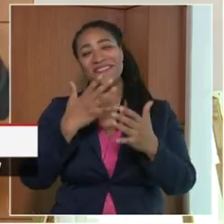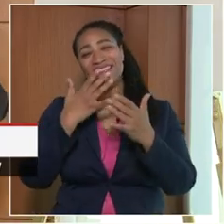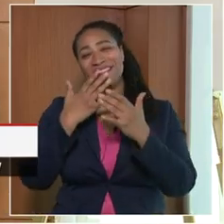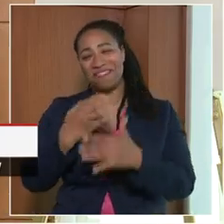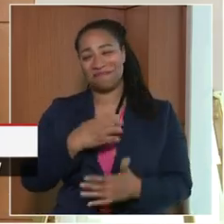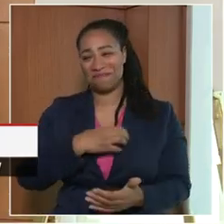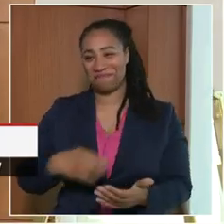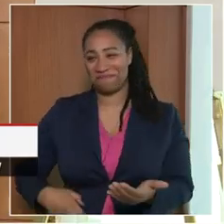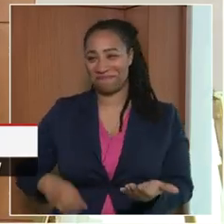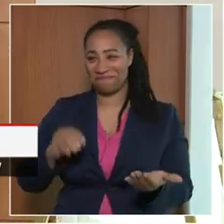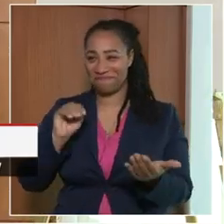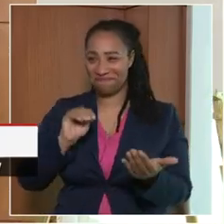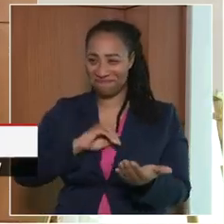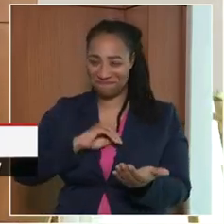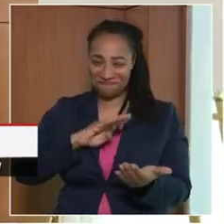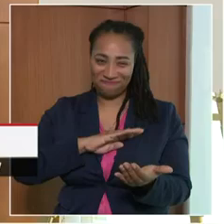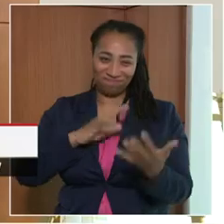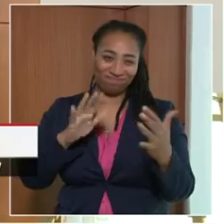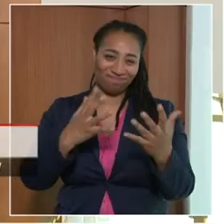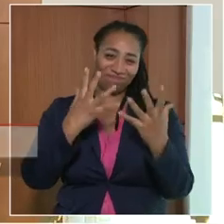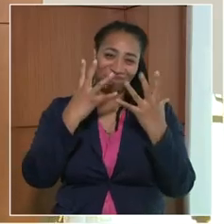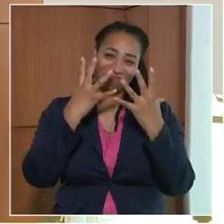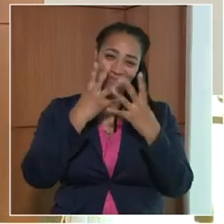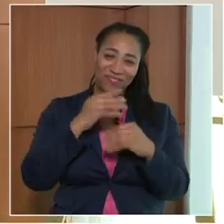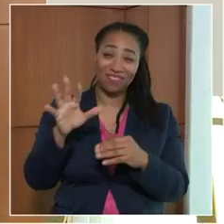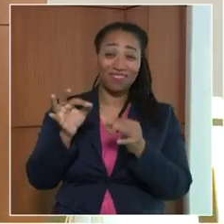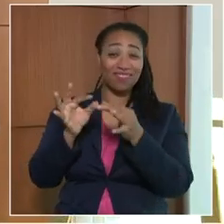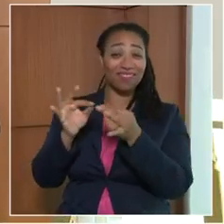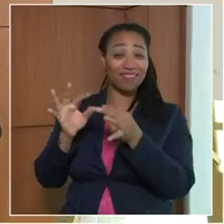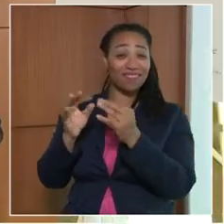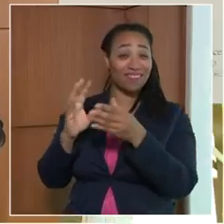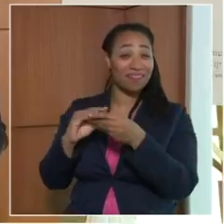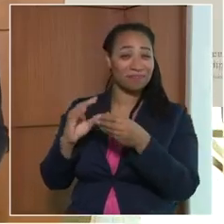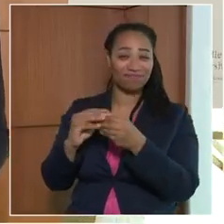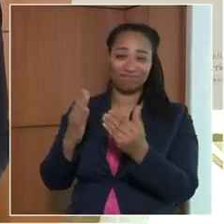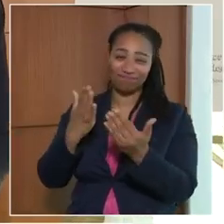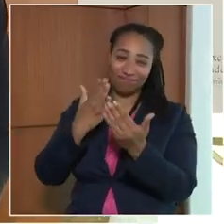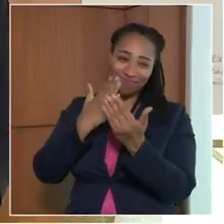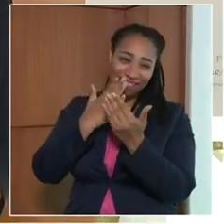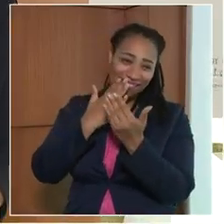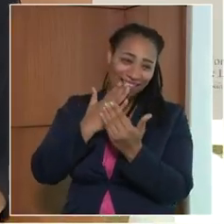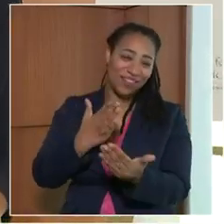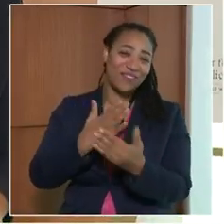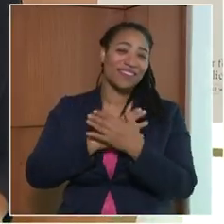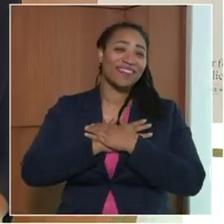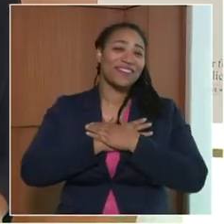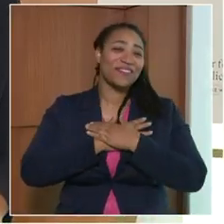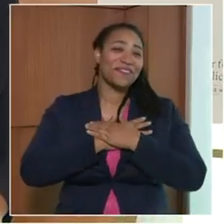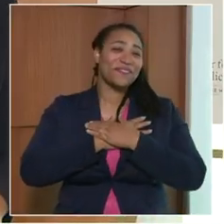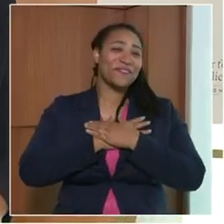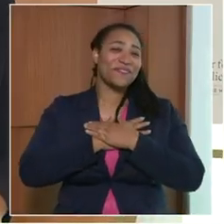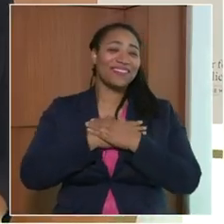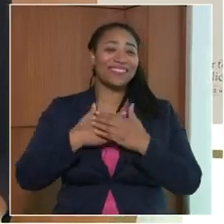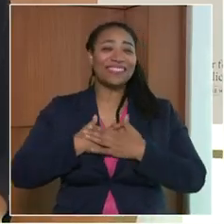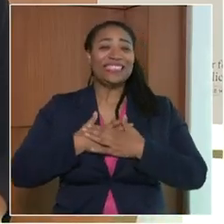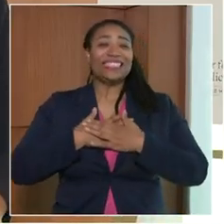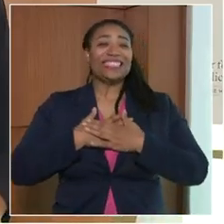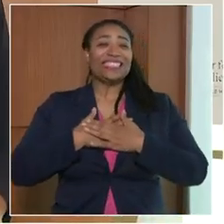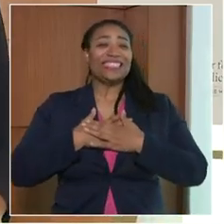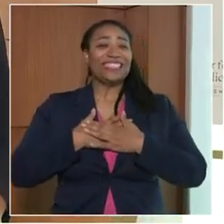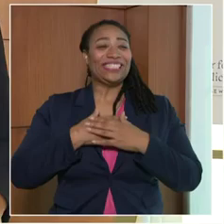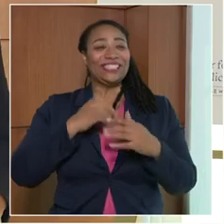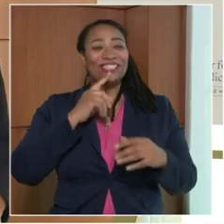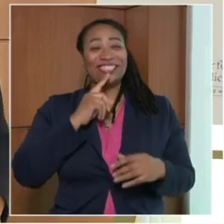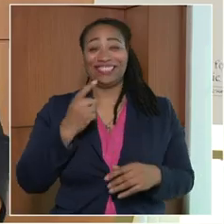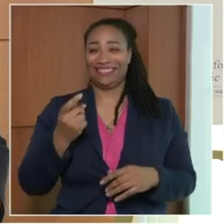Well, please, those were brilliant remarks, right? Wow. That really gave us the charge